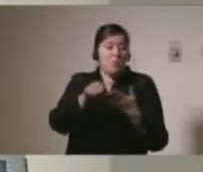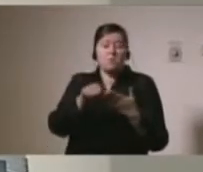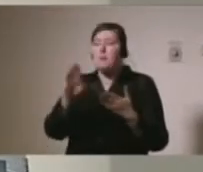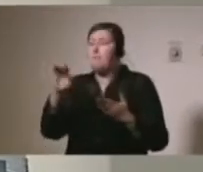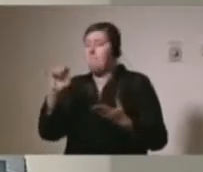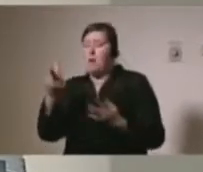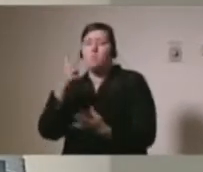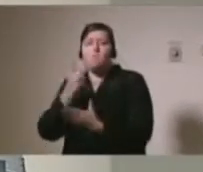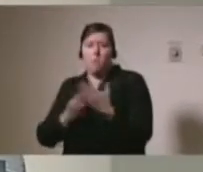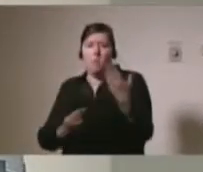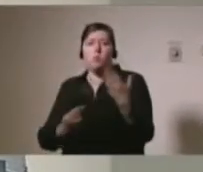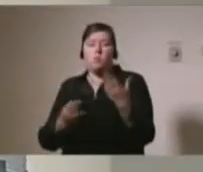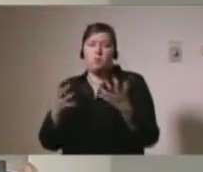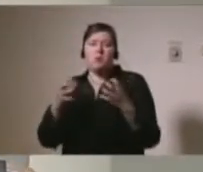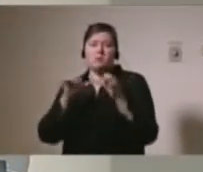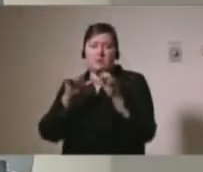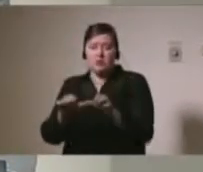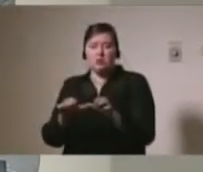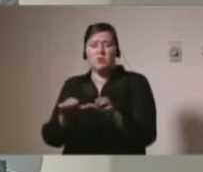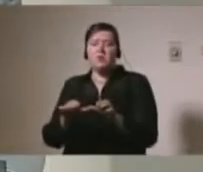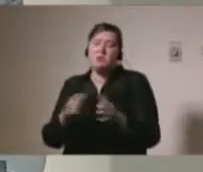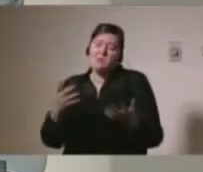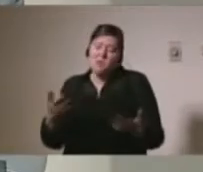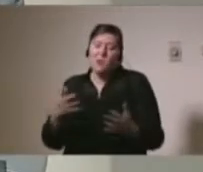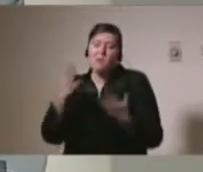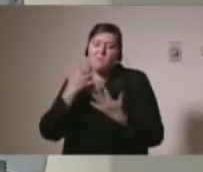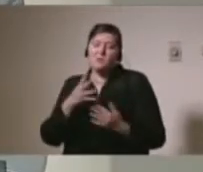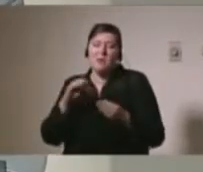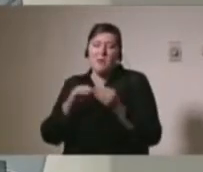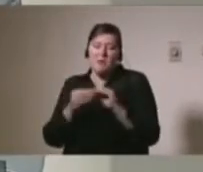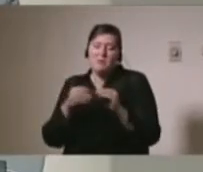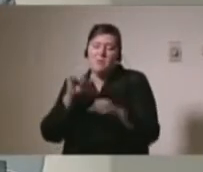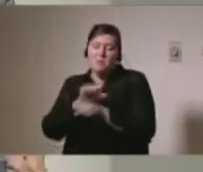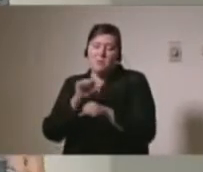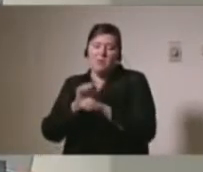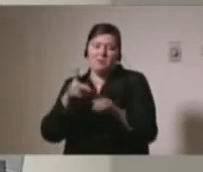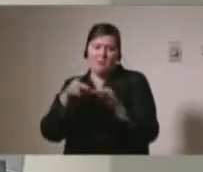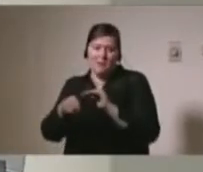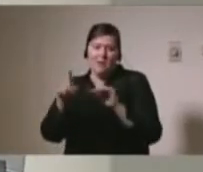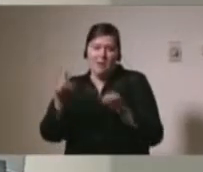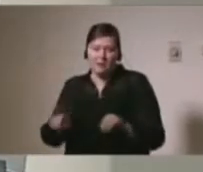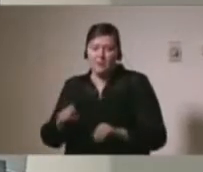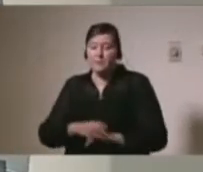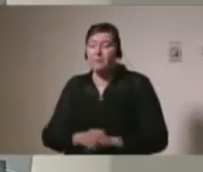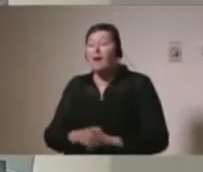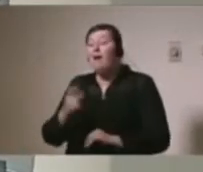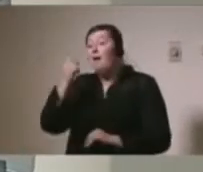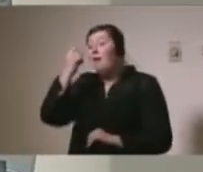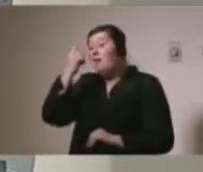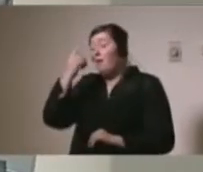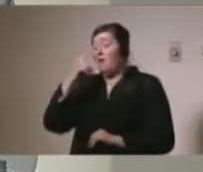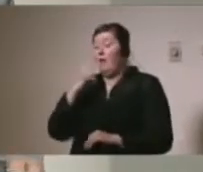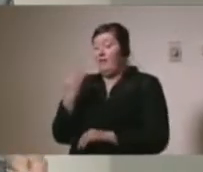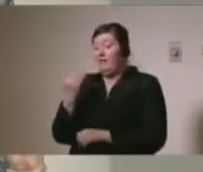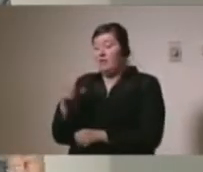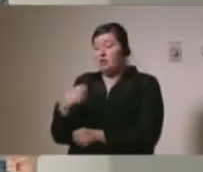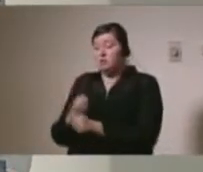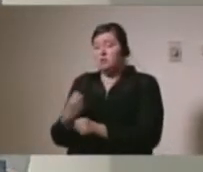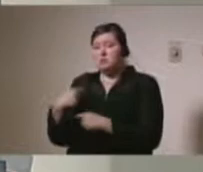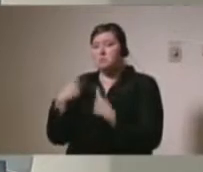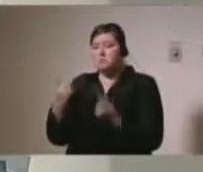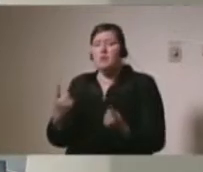Now, the union has played a very important role in these changes over the last 15 years.